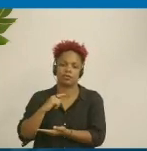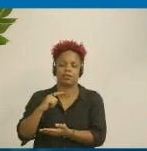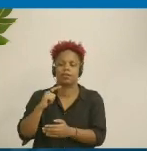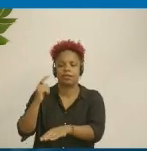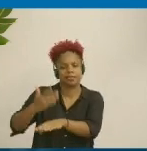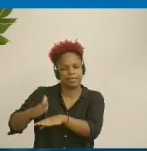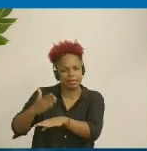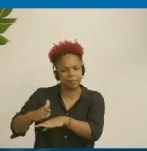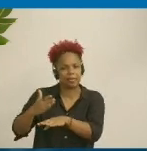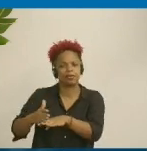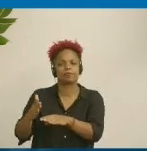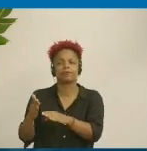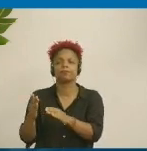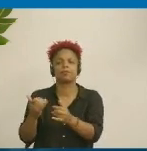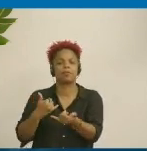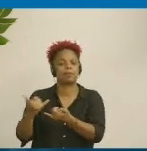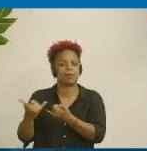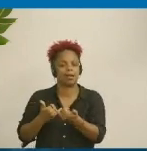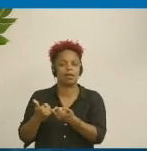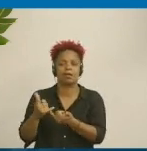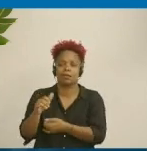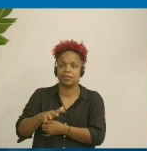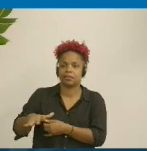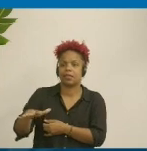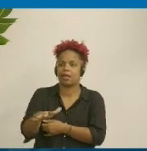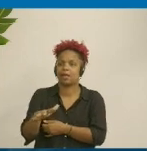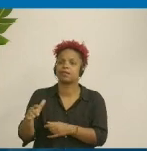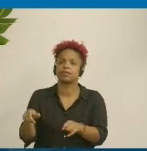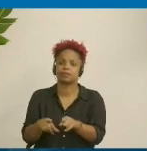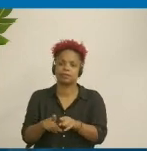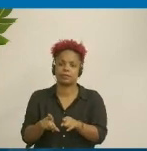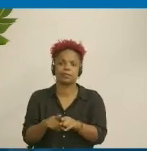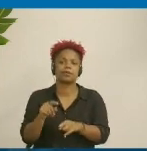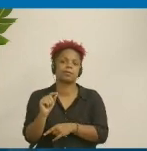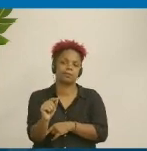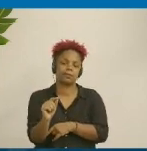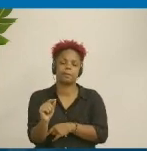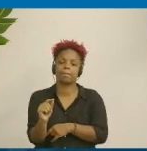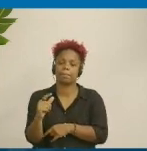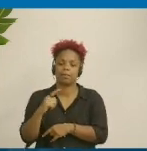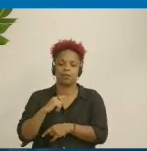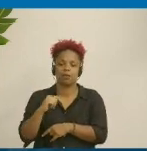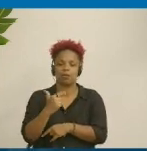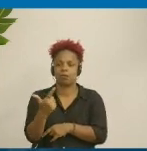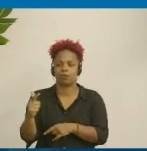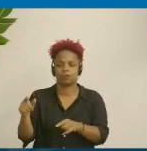EduBox, which will provide access to literacy content and peer-to-peer learning.